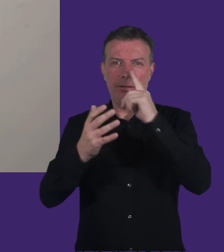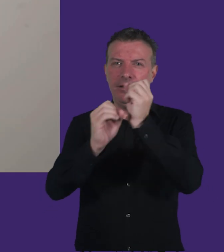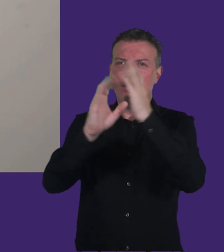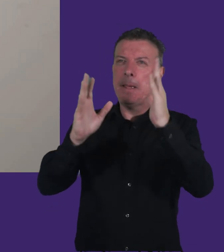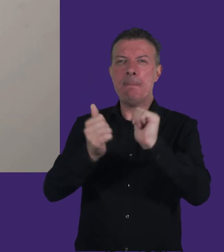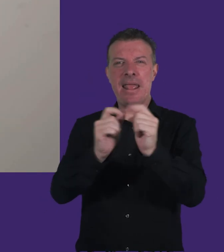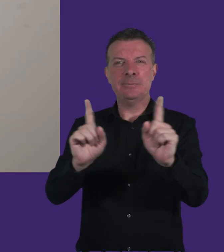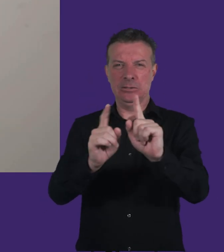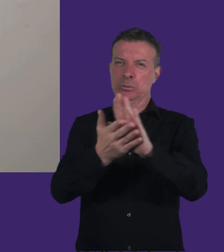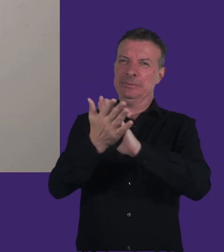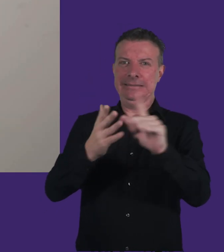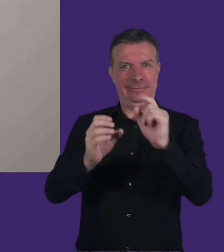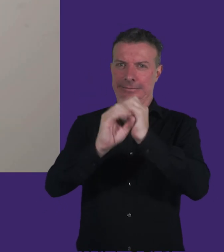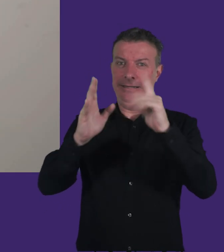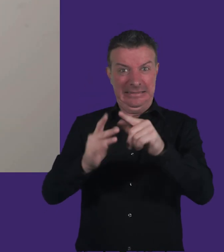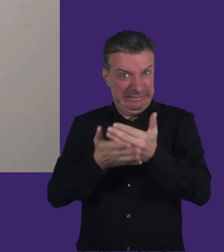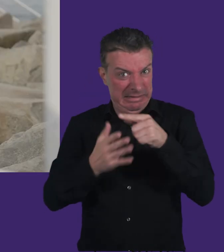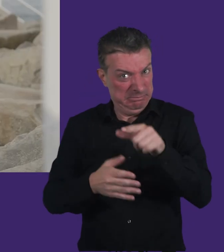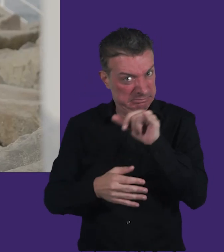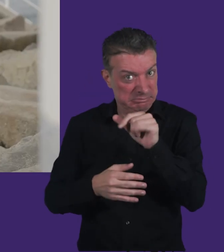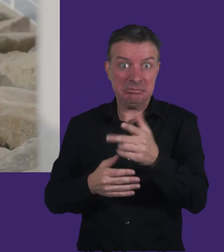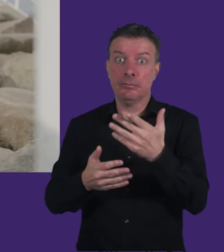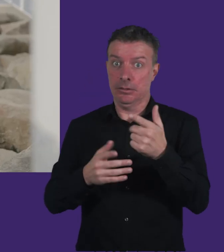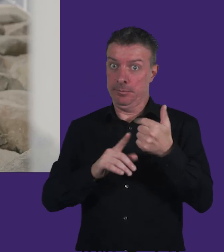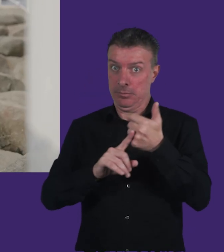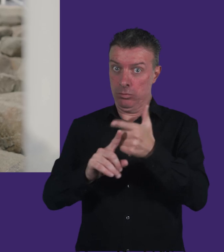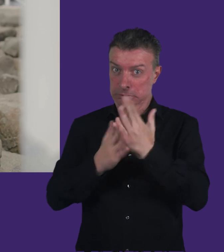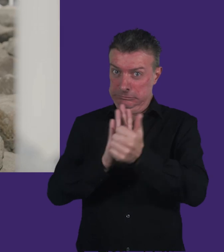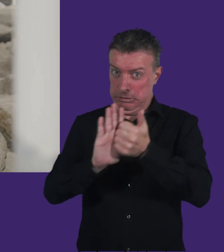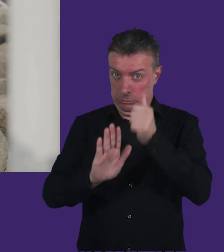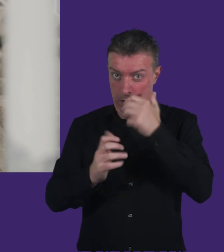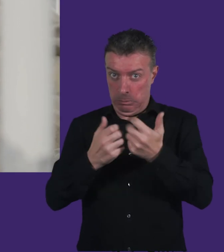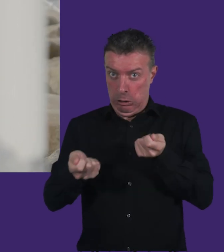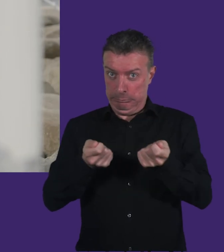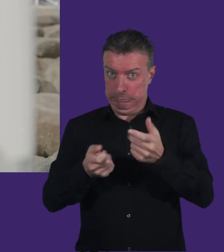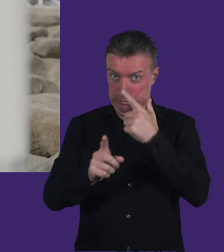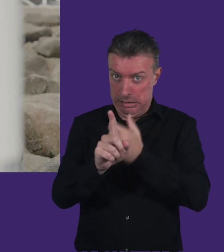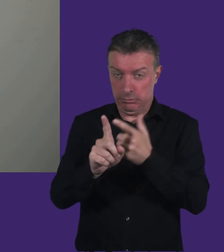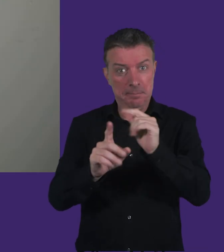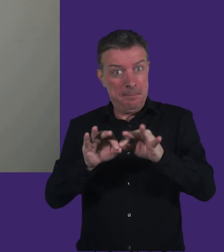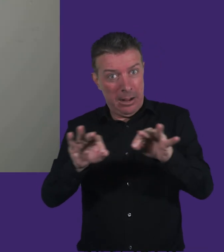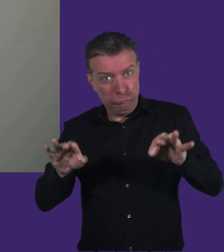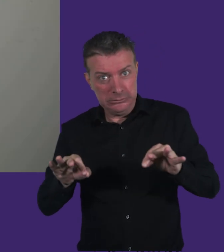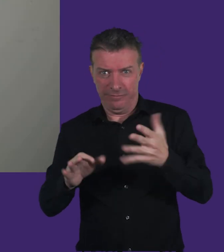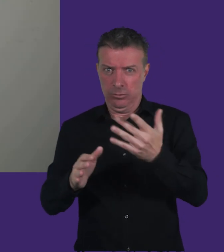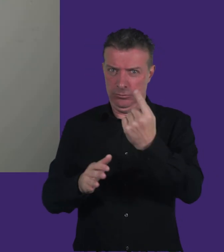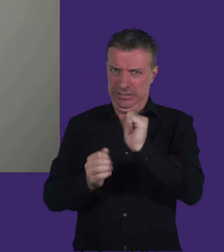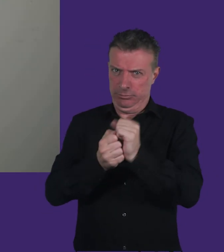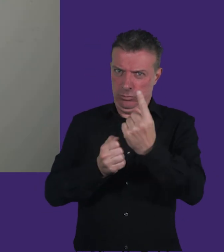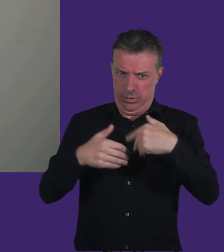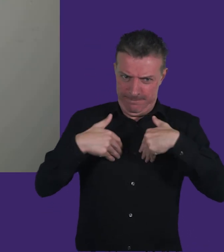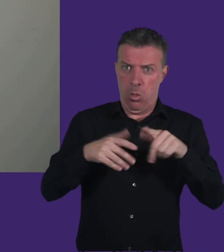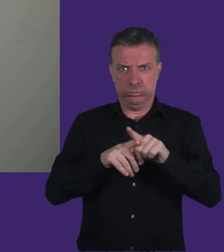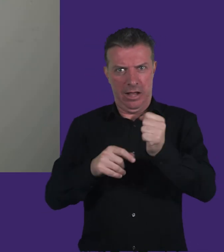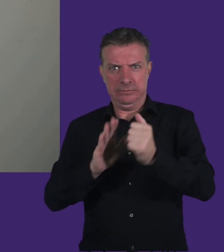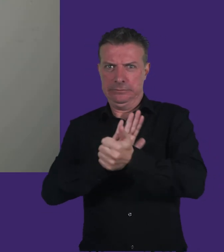so many misconceptions of peer support. Is it safe? Are peer support workers skilled enough to deal with that? You have boundaries.